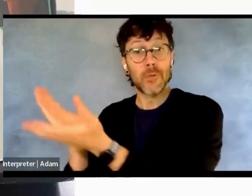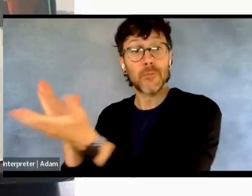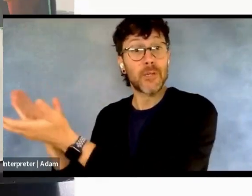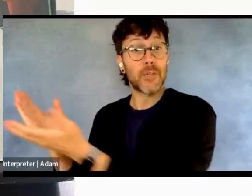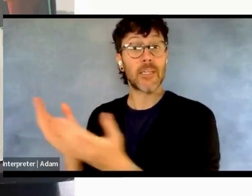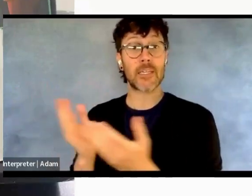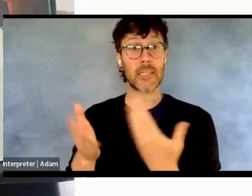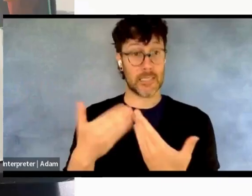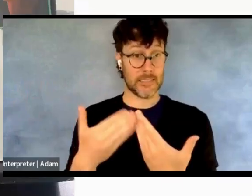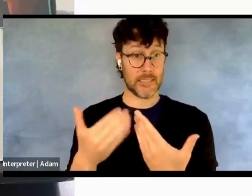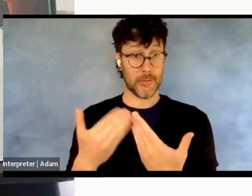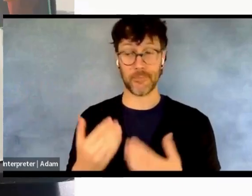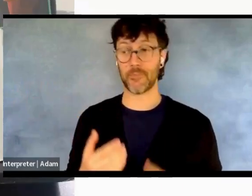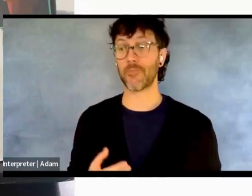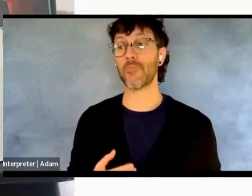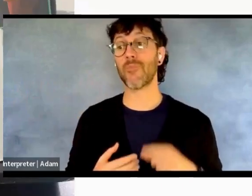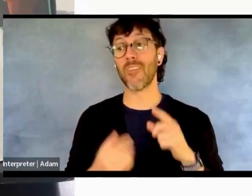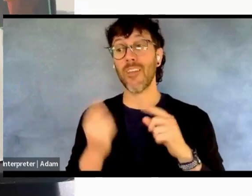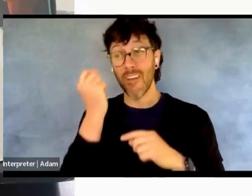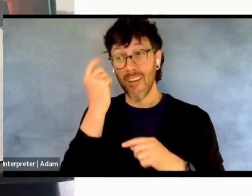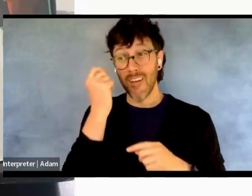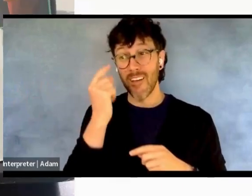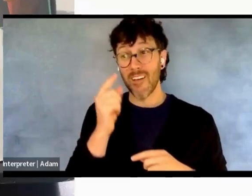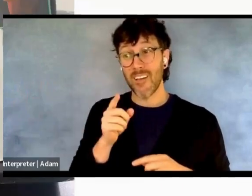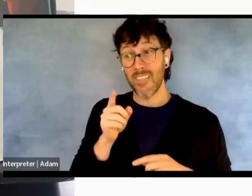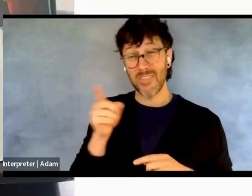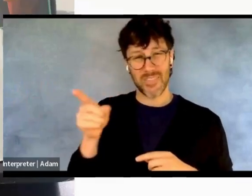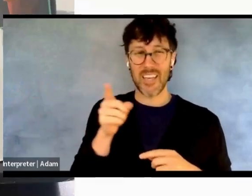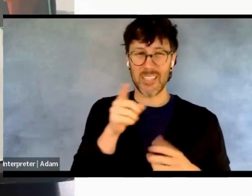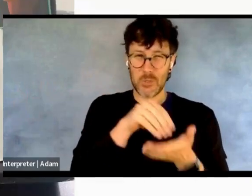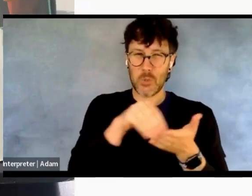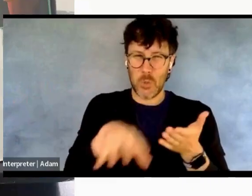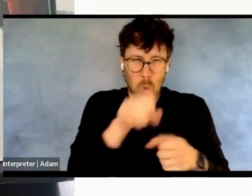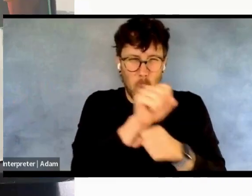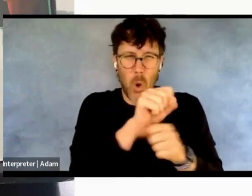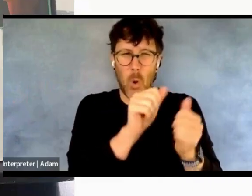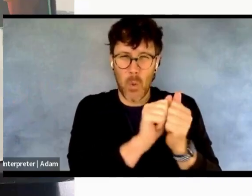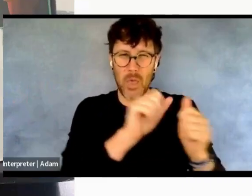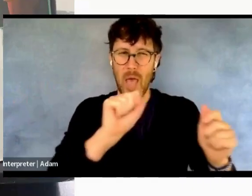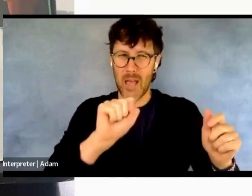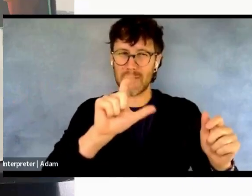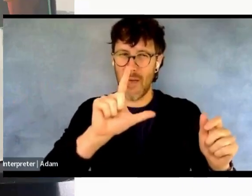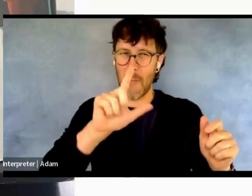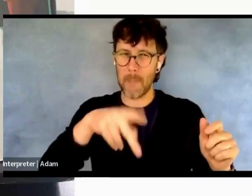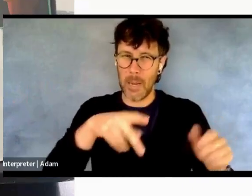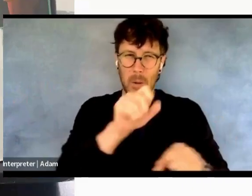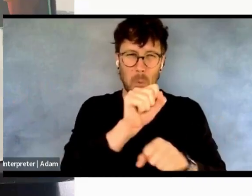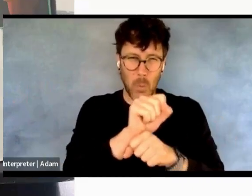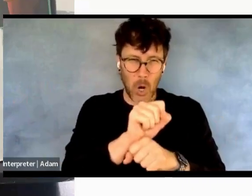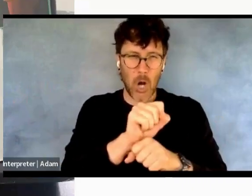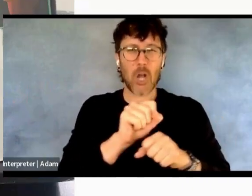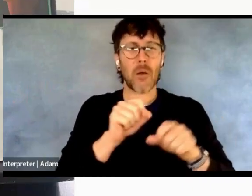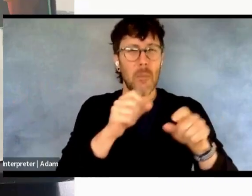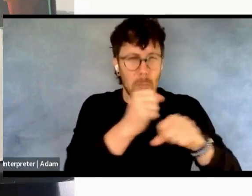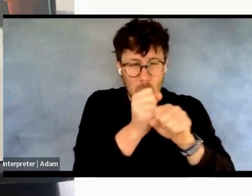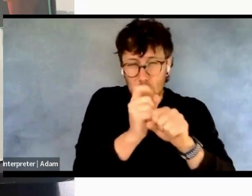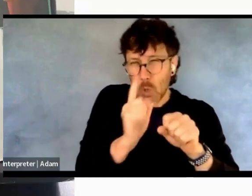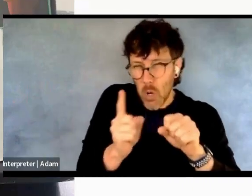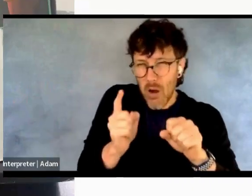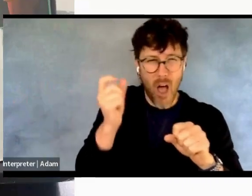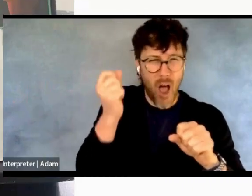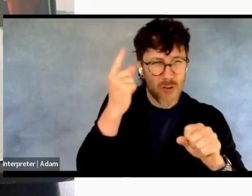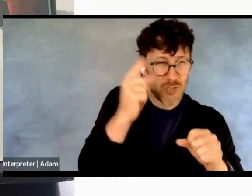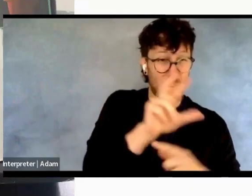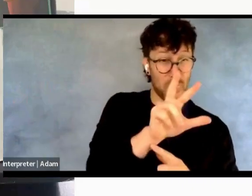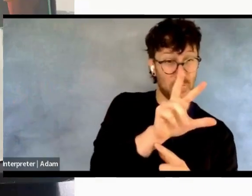student did a lot of work with their SLP to ensure that they could go back and forth between 2D and